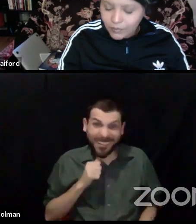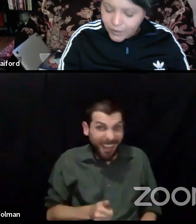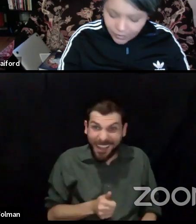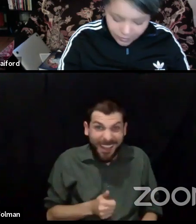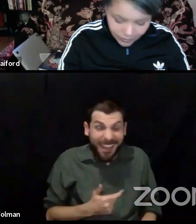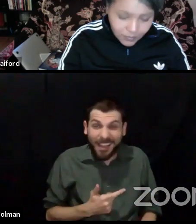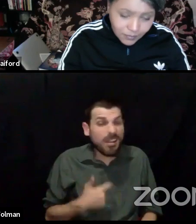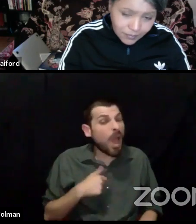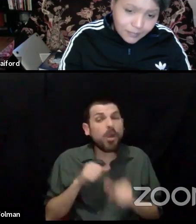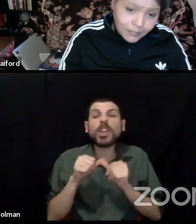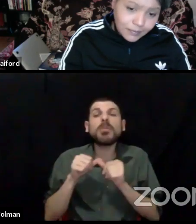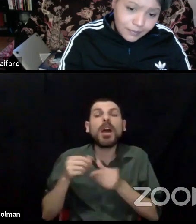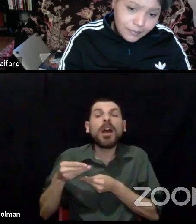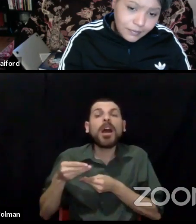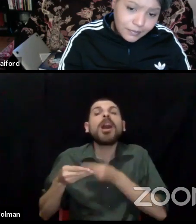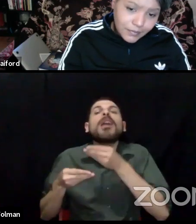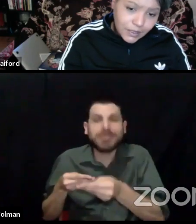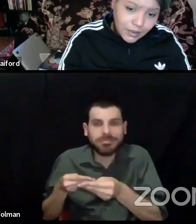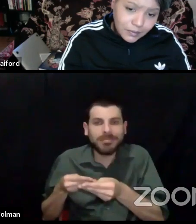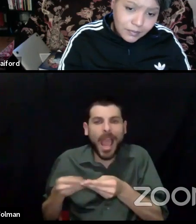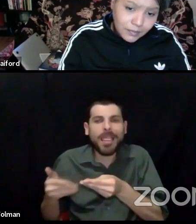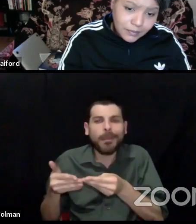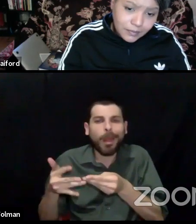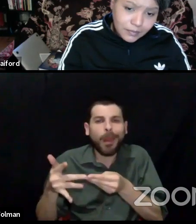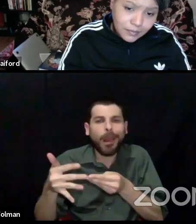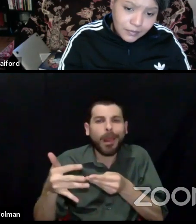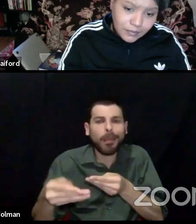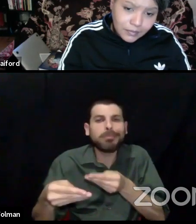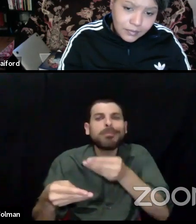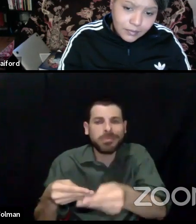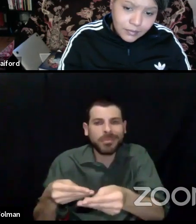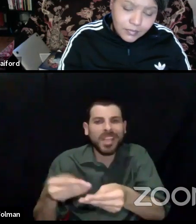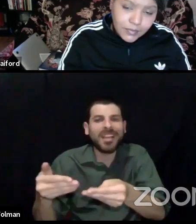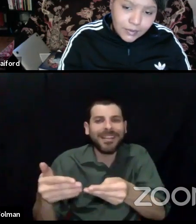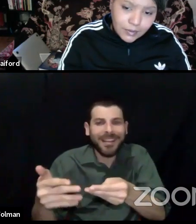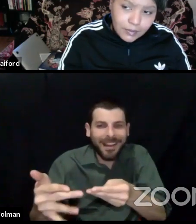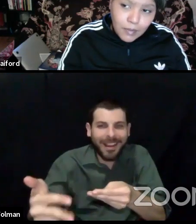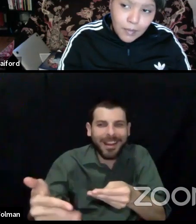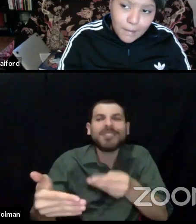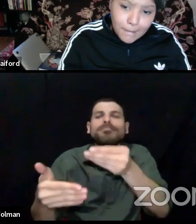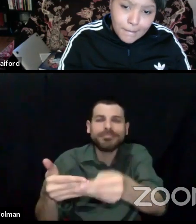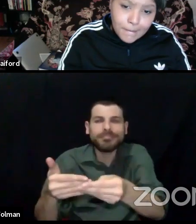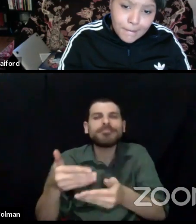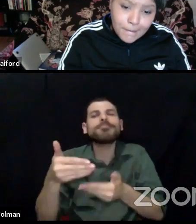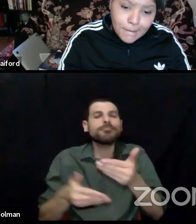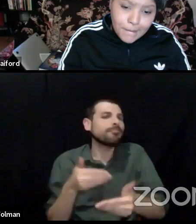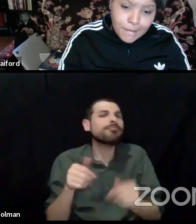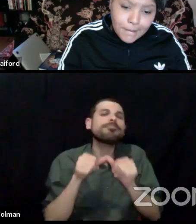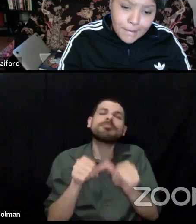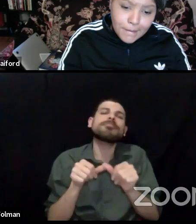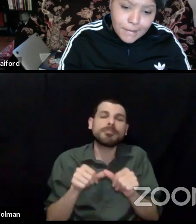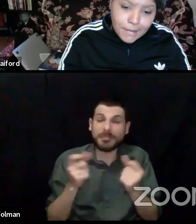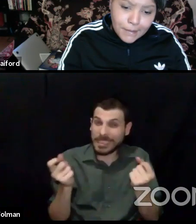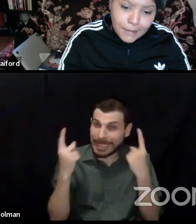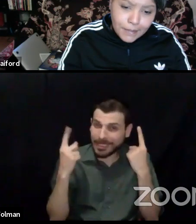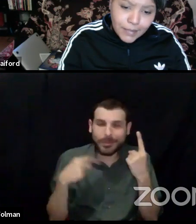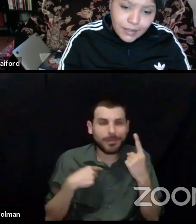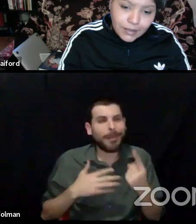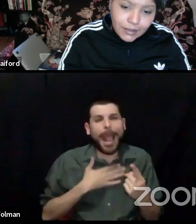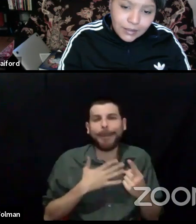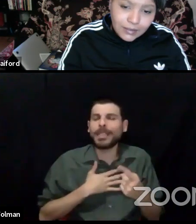so that when I leave, there's a legacy. Yeah. You know? So I'm happy to be a comrade, that's all.